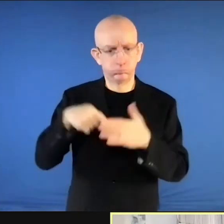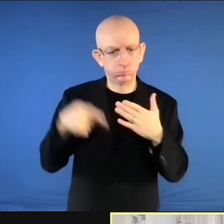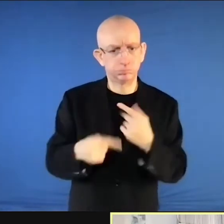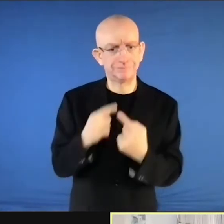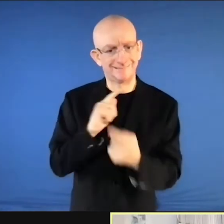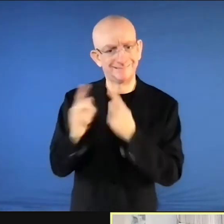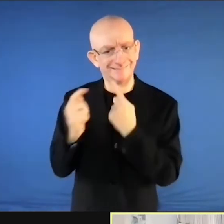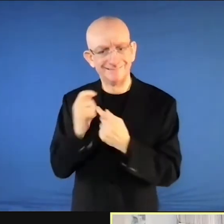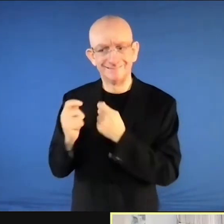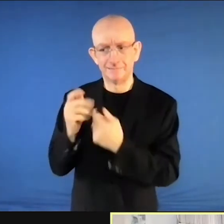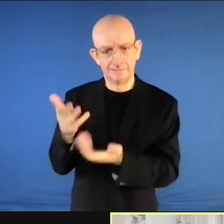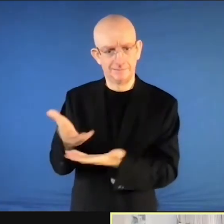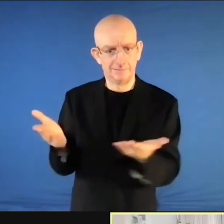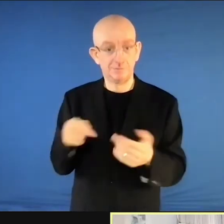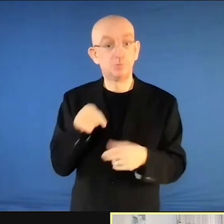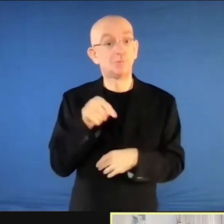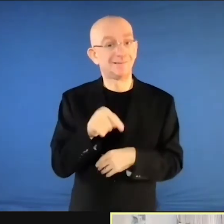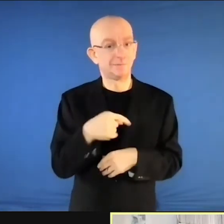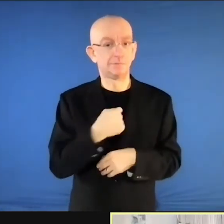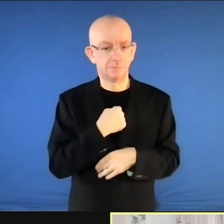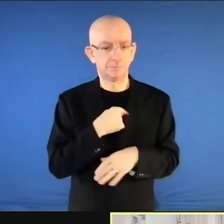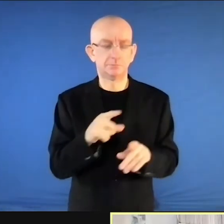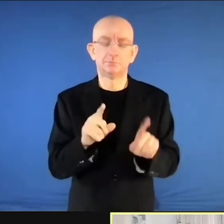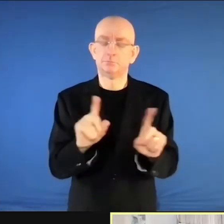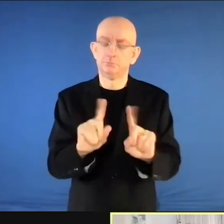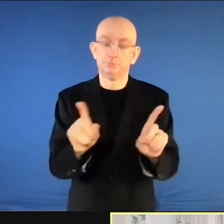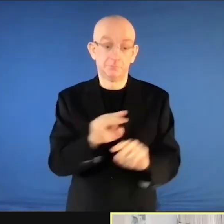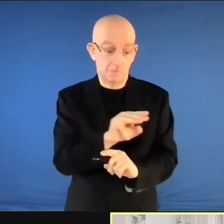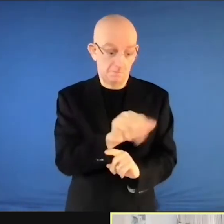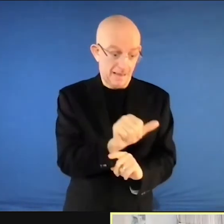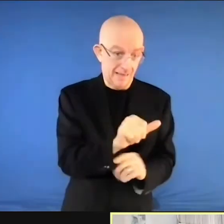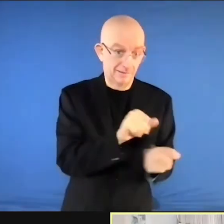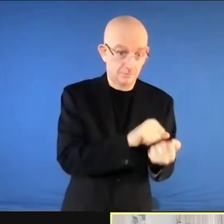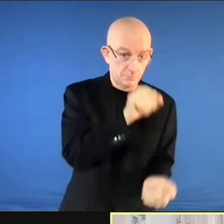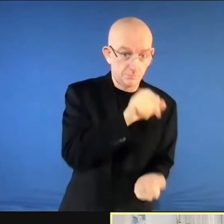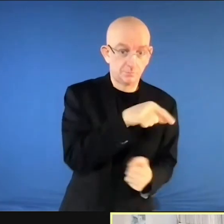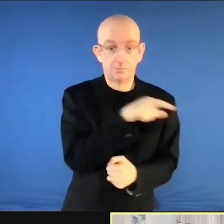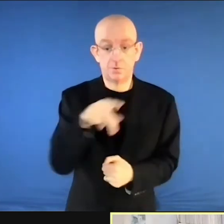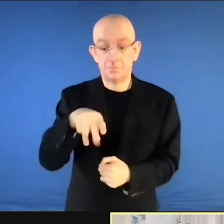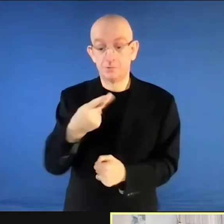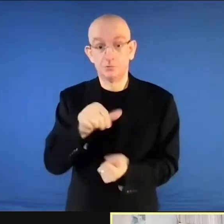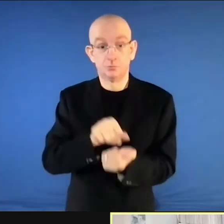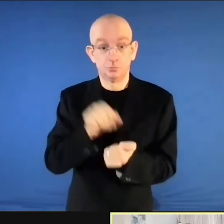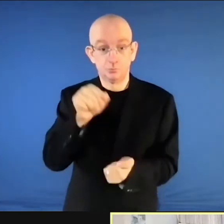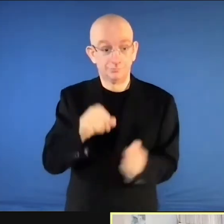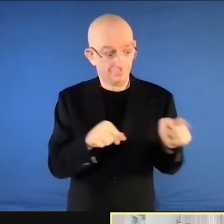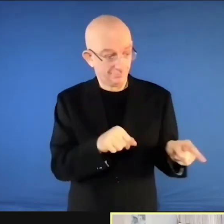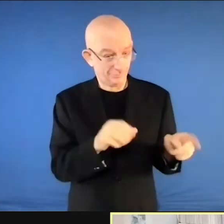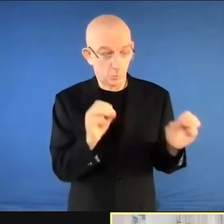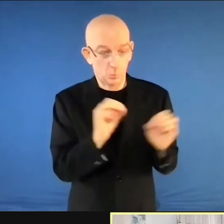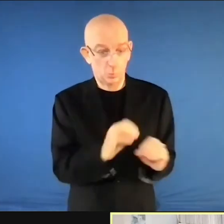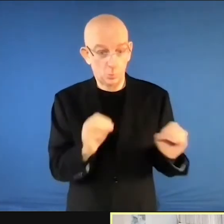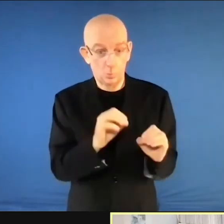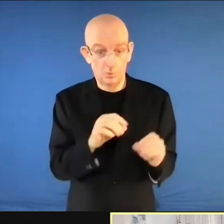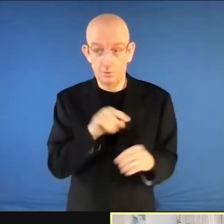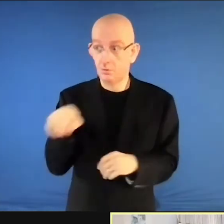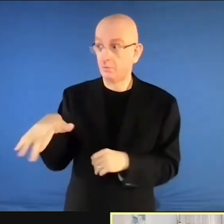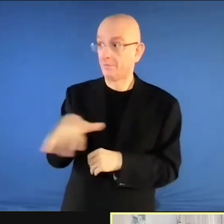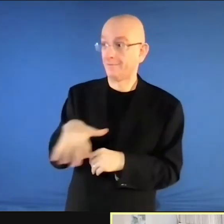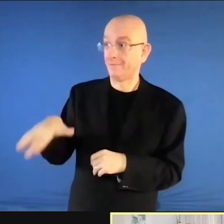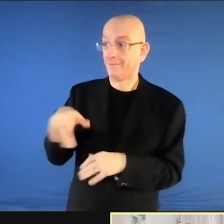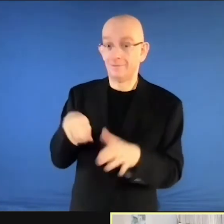a PhD student who had never been in a displacement situation